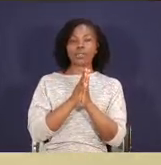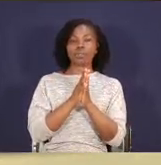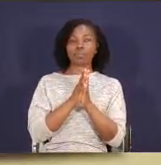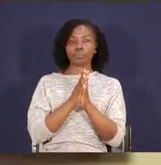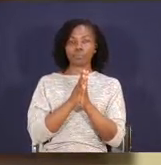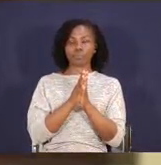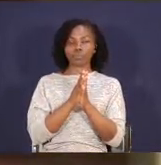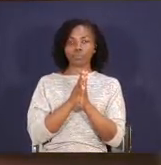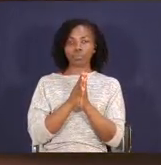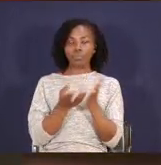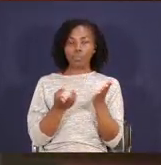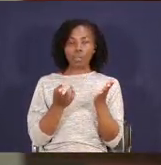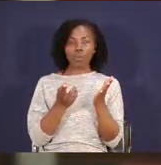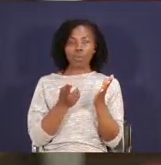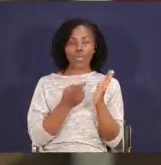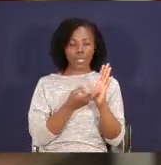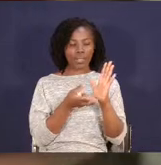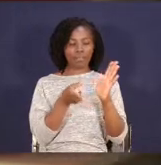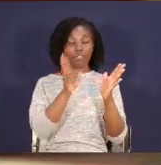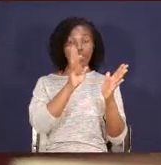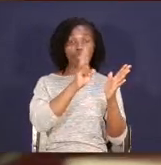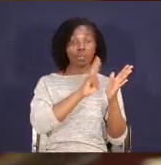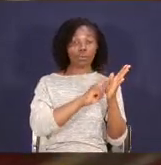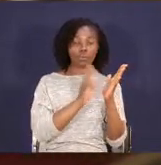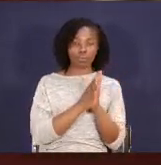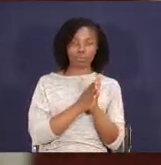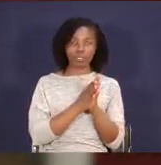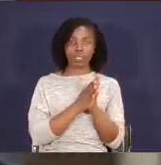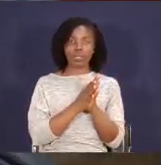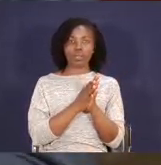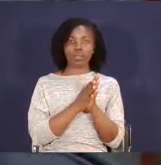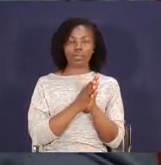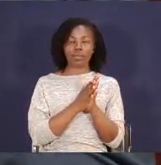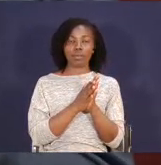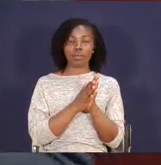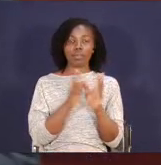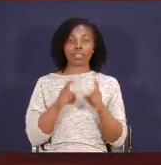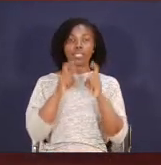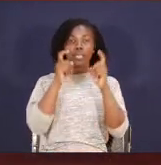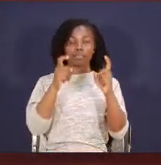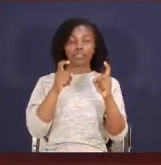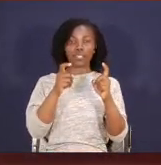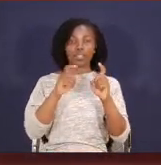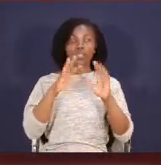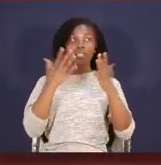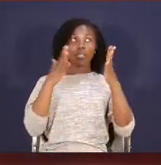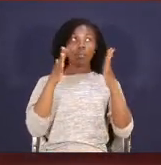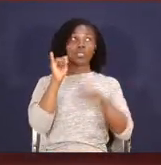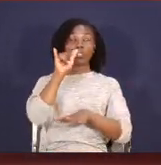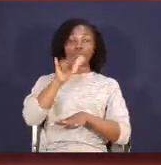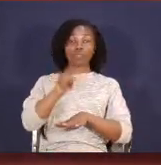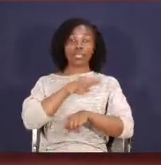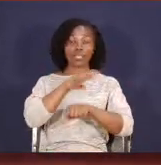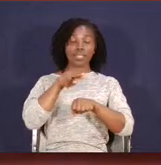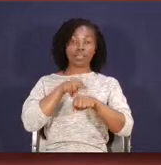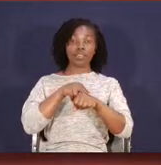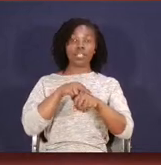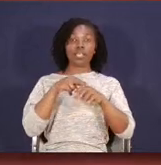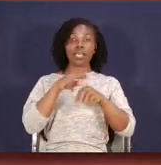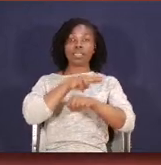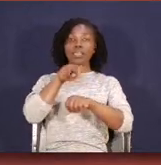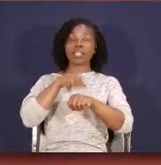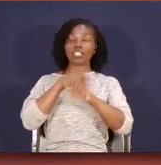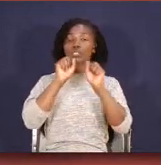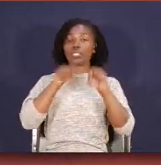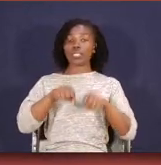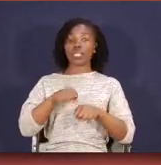our application of the gift, and also revisit the area of the celebration of that gift, so the nations may know that somebody is